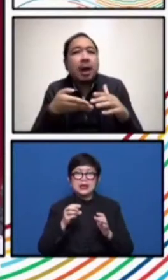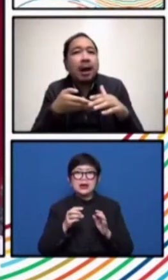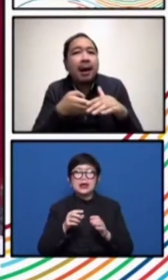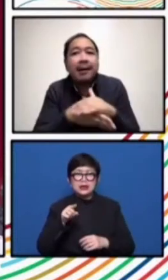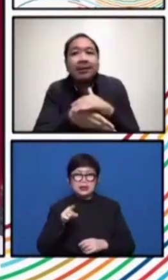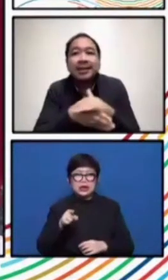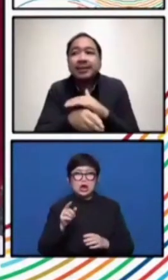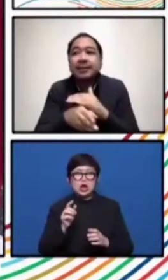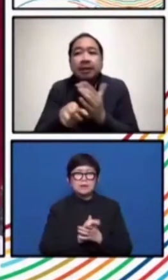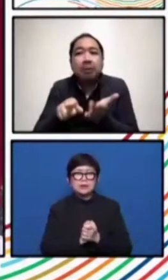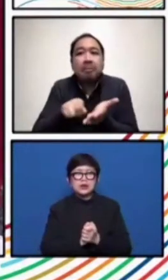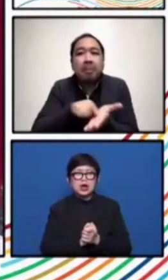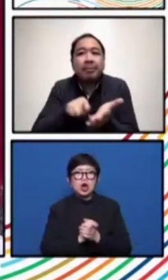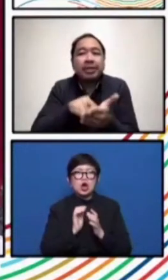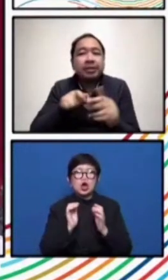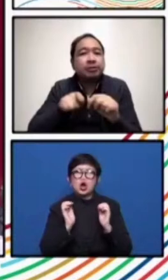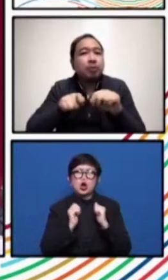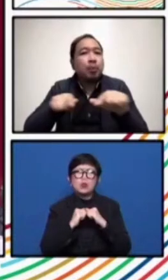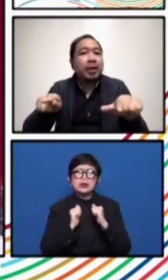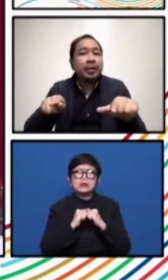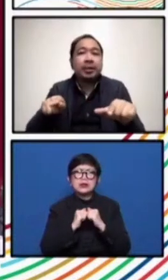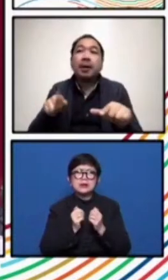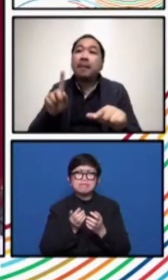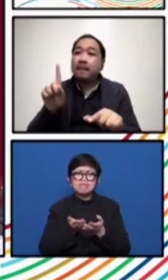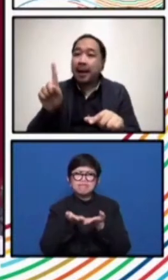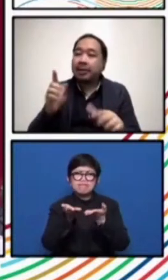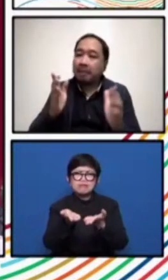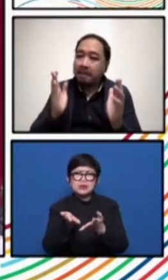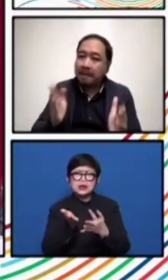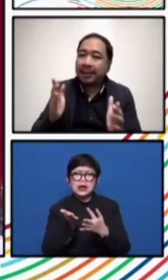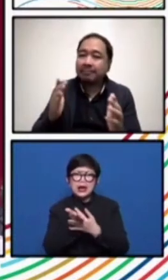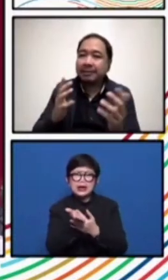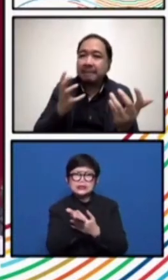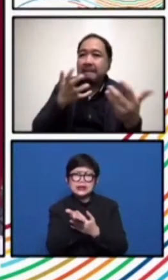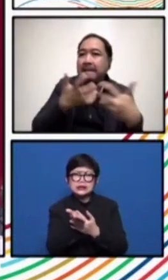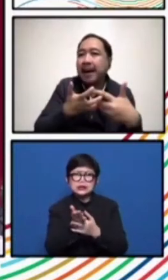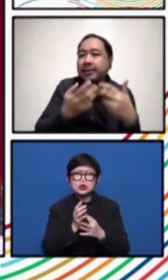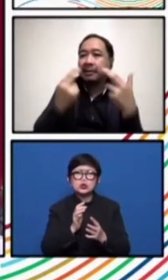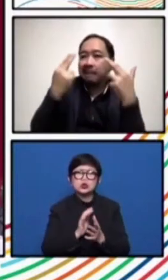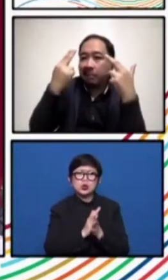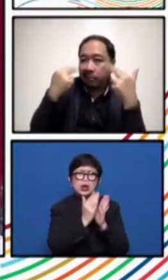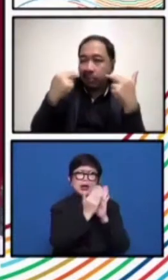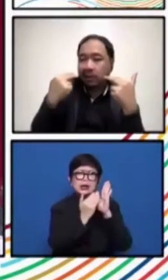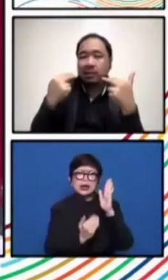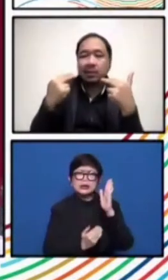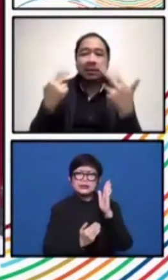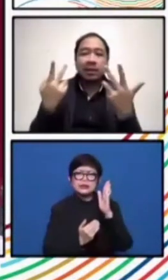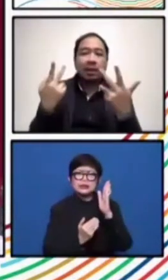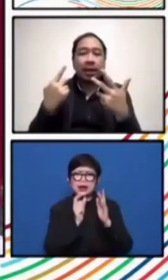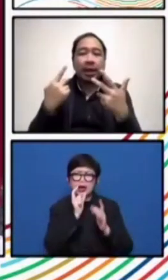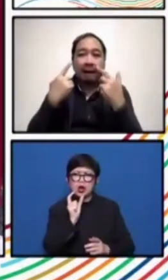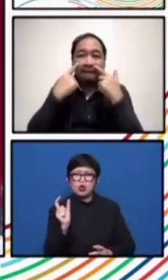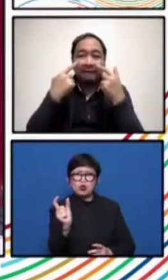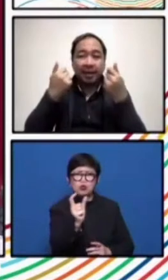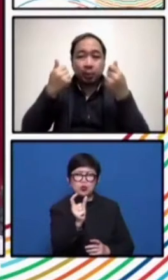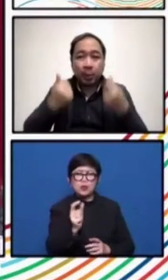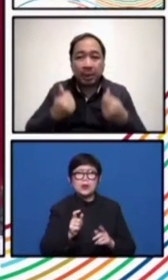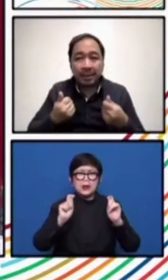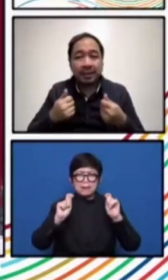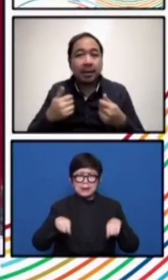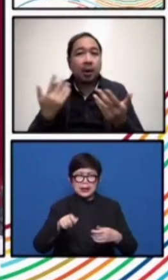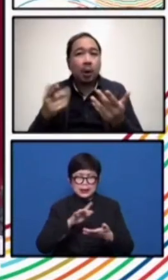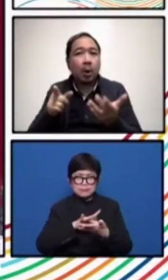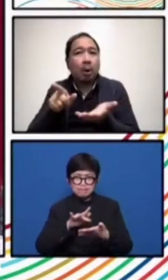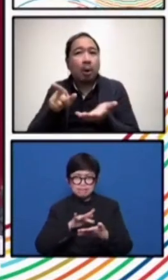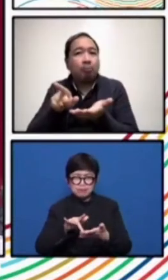in accessible format for persons who are blind visually impaired or print